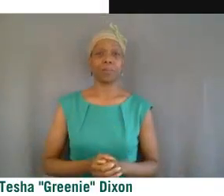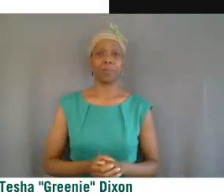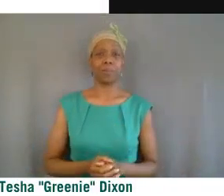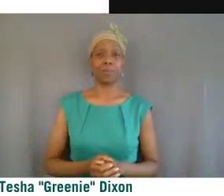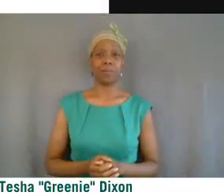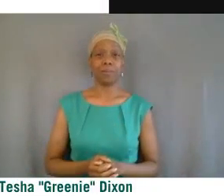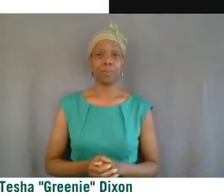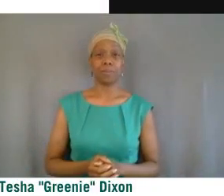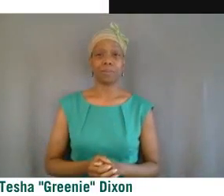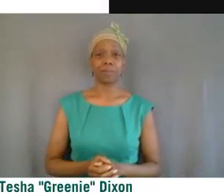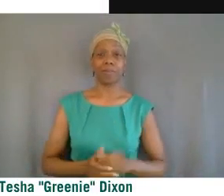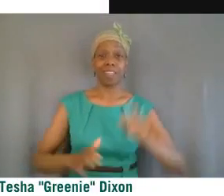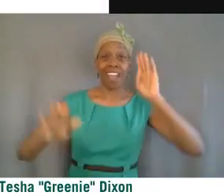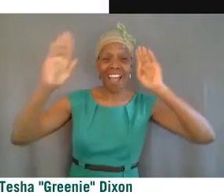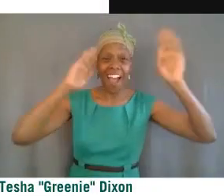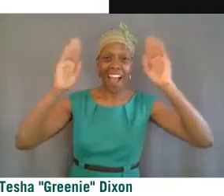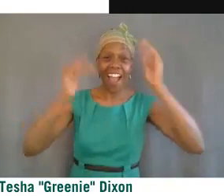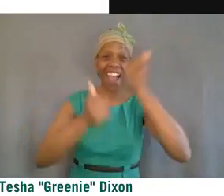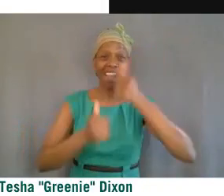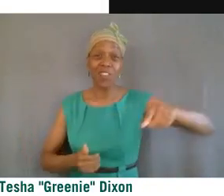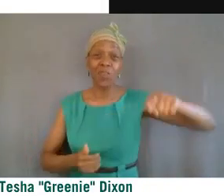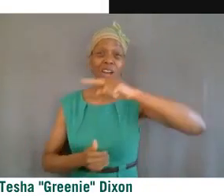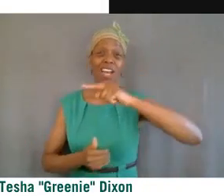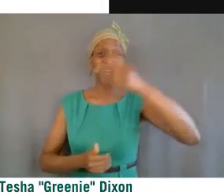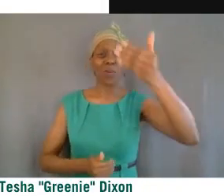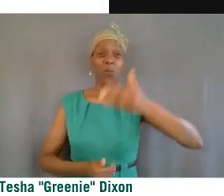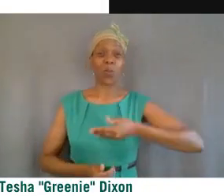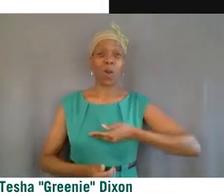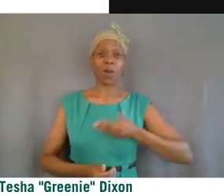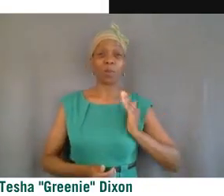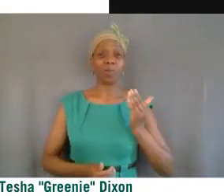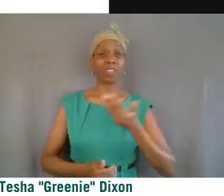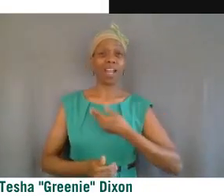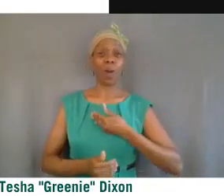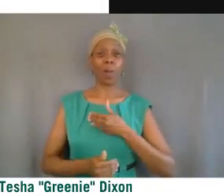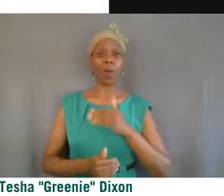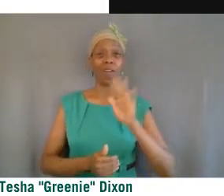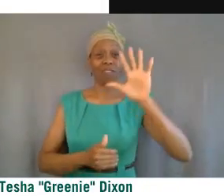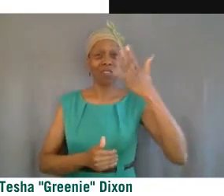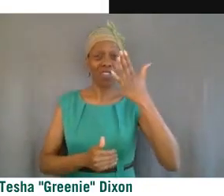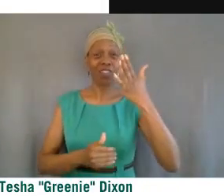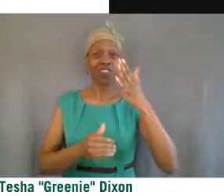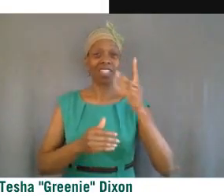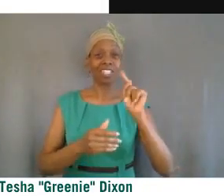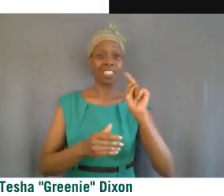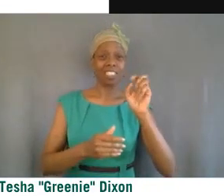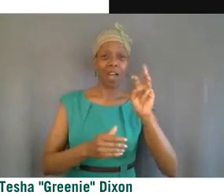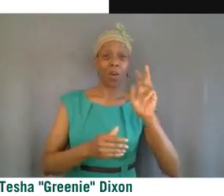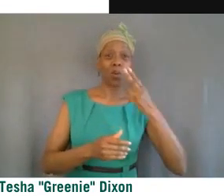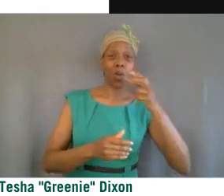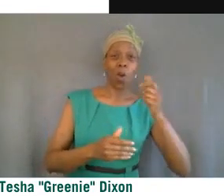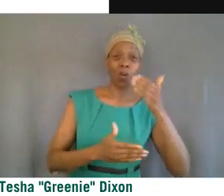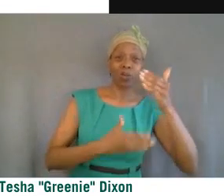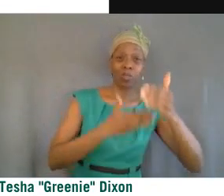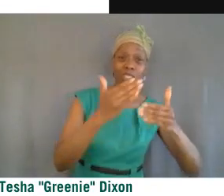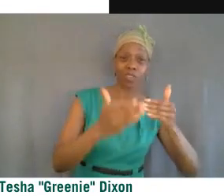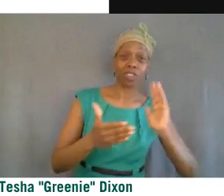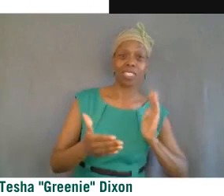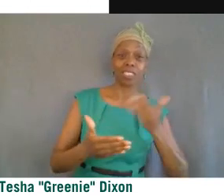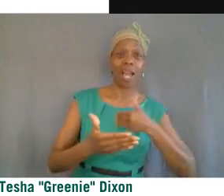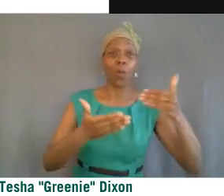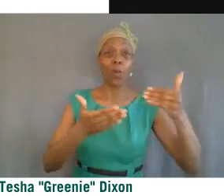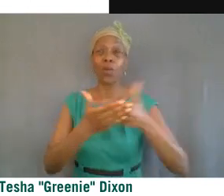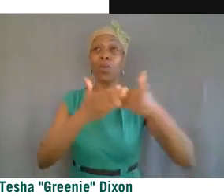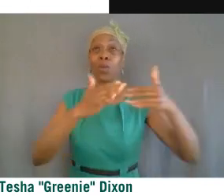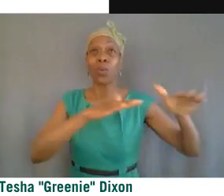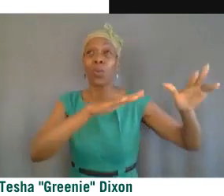Hi, everybody, and welcome to our 5th Town Hall series. It's the New Horizons, the Cerebral Palsy Update for Families, and I'm